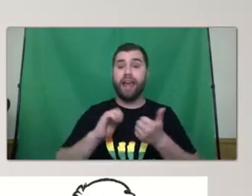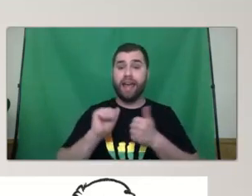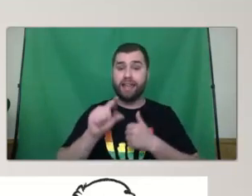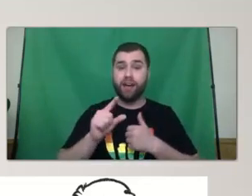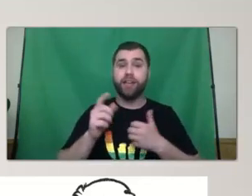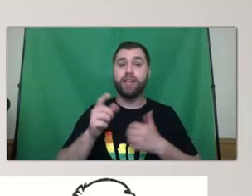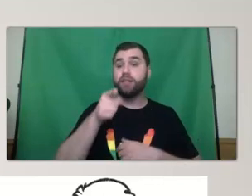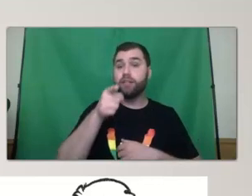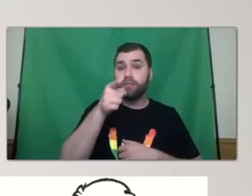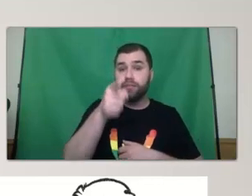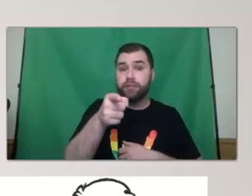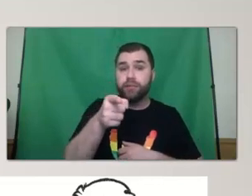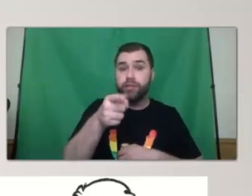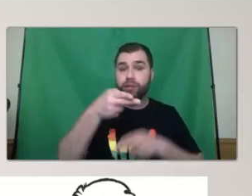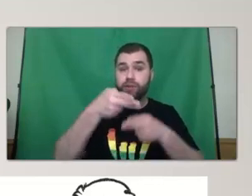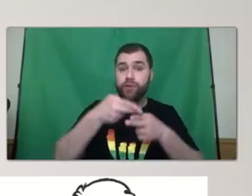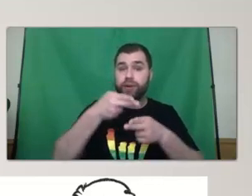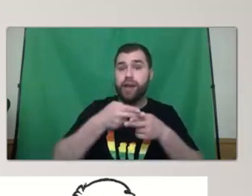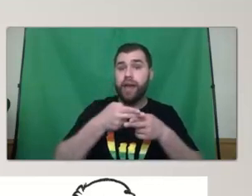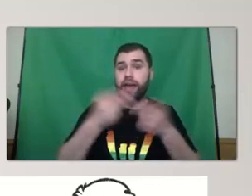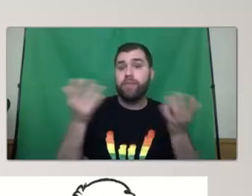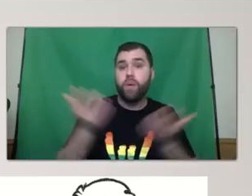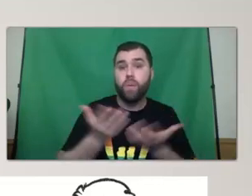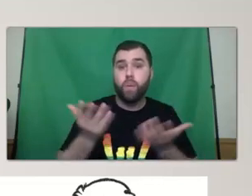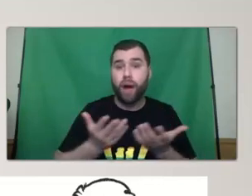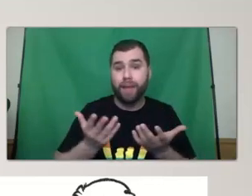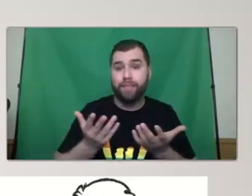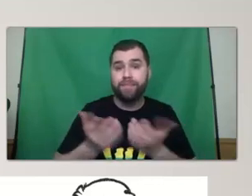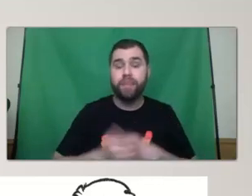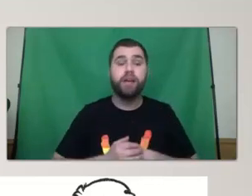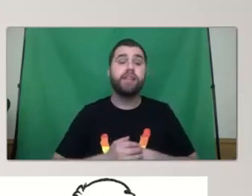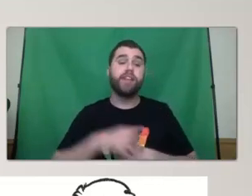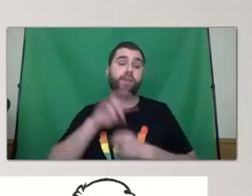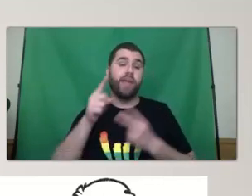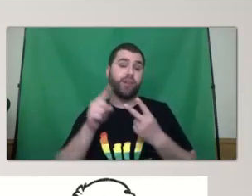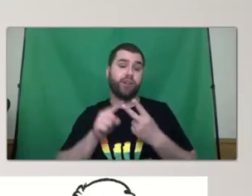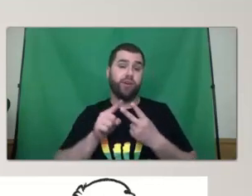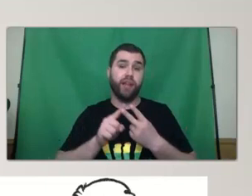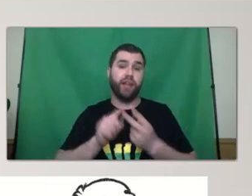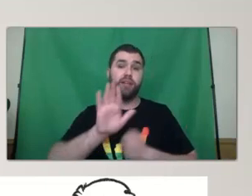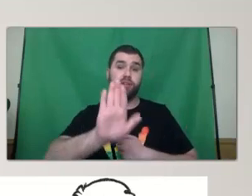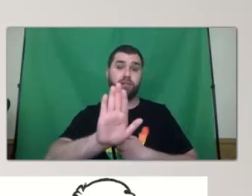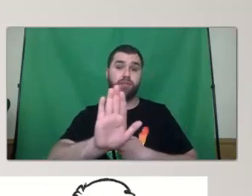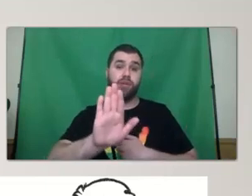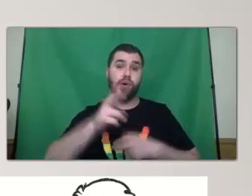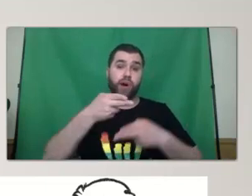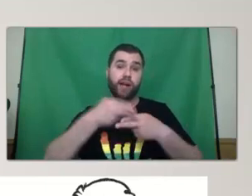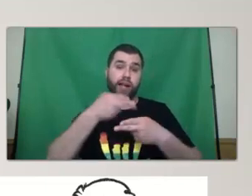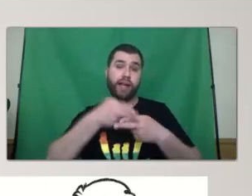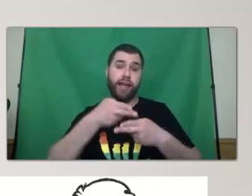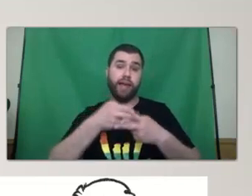in ASL is, you, name, what? The other way you can do it is,